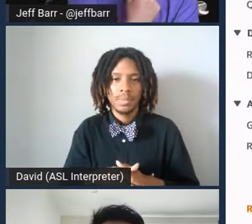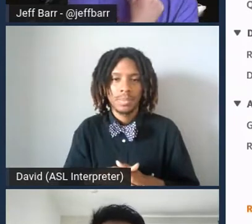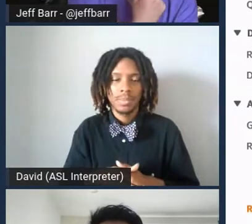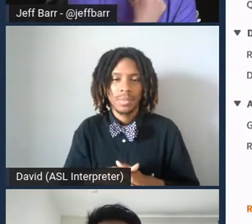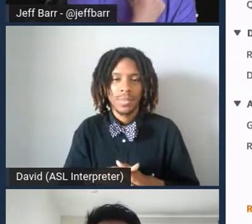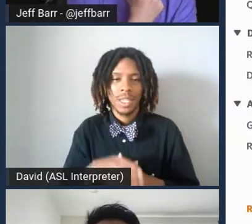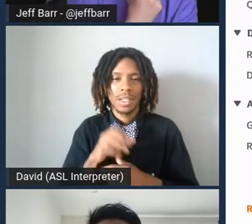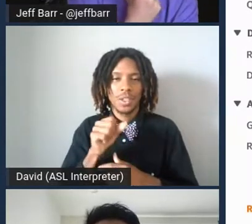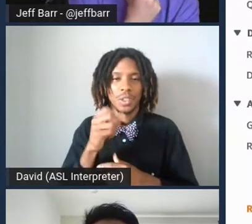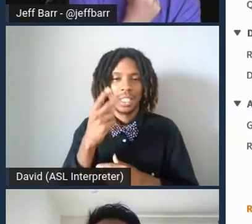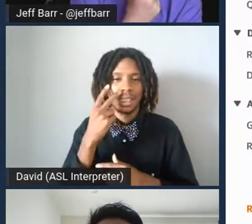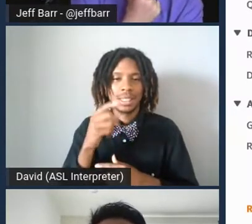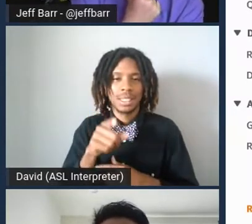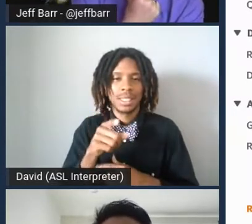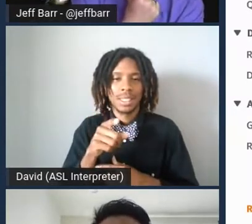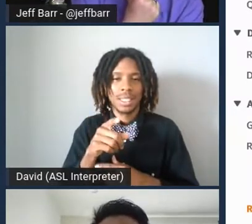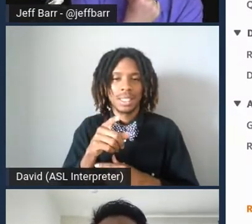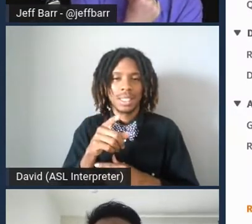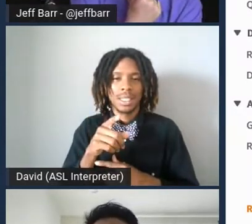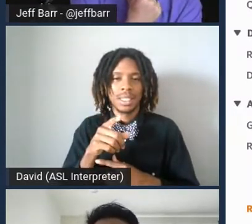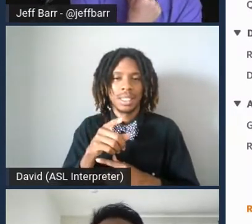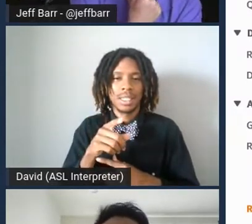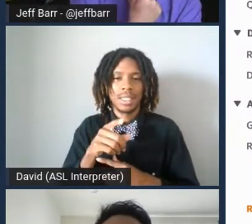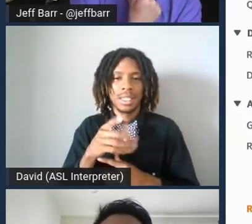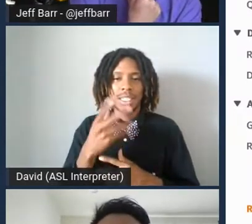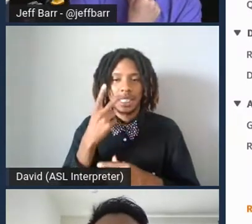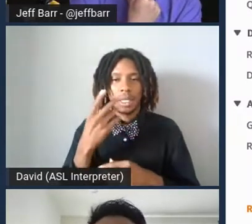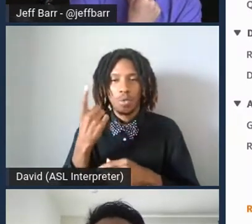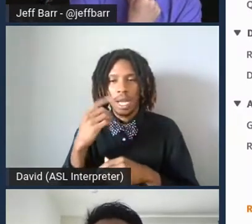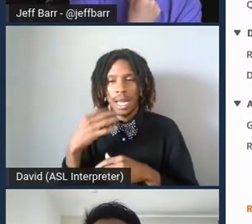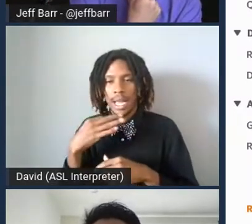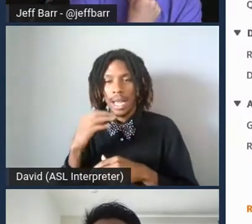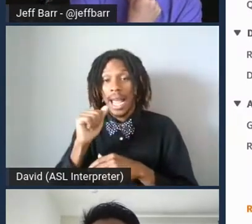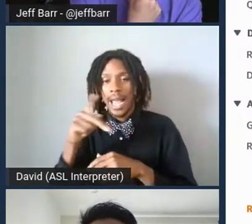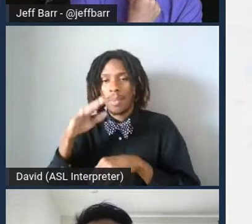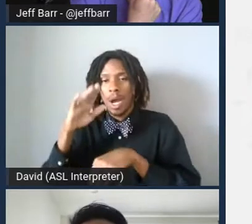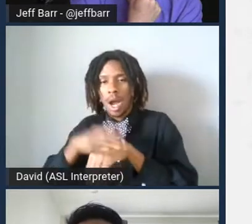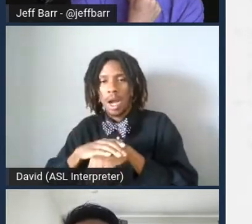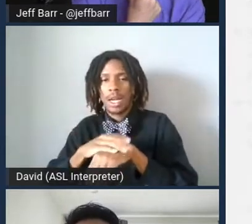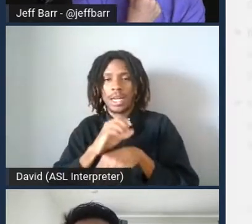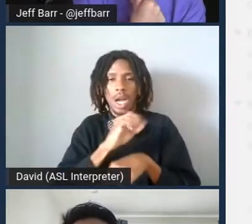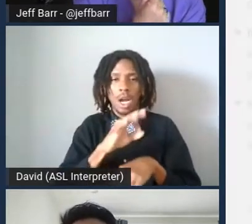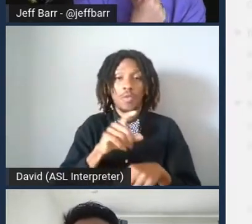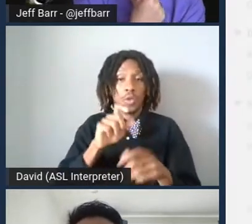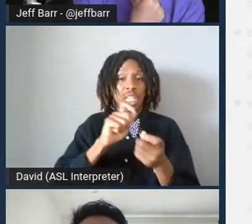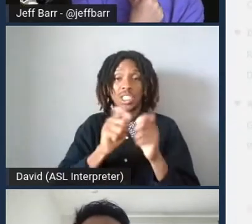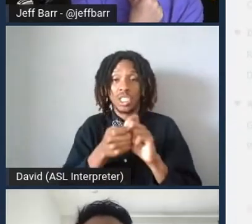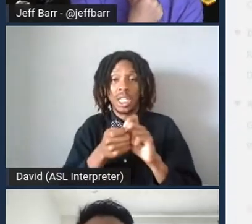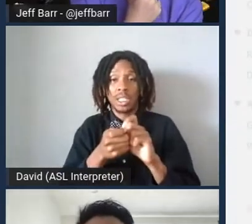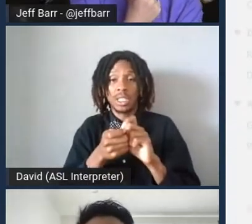you can see that these are the states of my application, right? And then now I can change these states